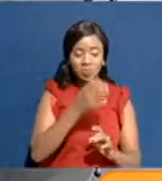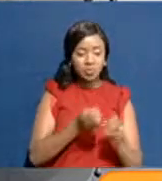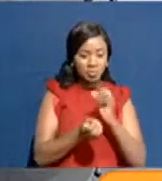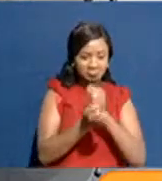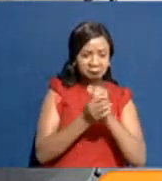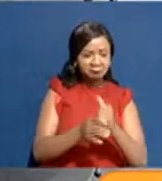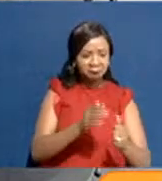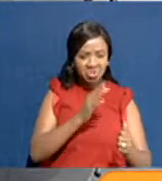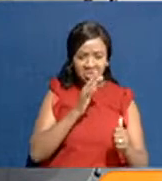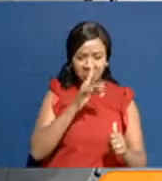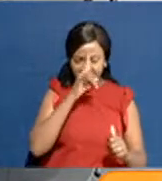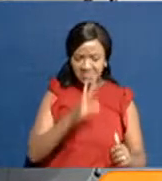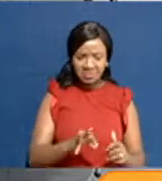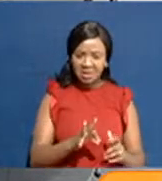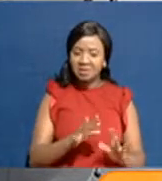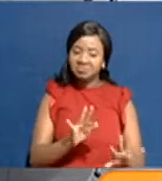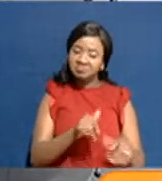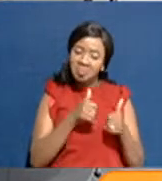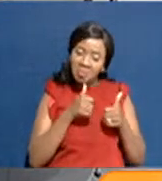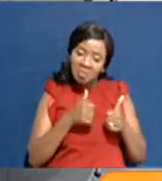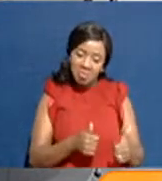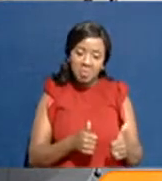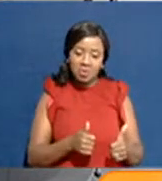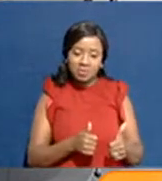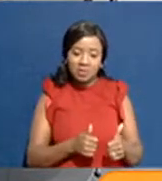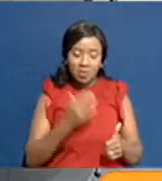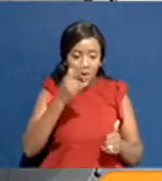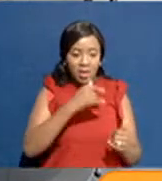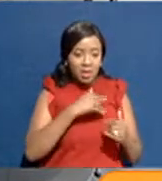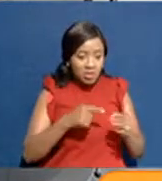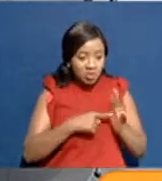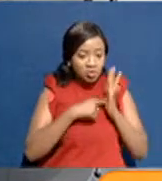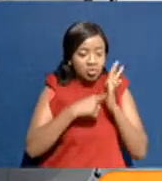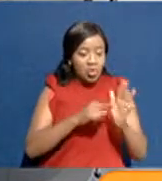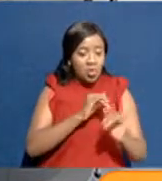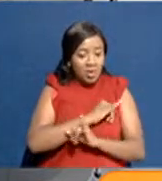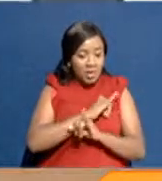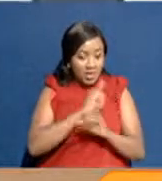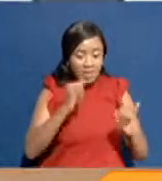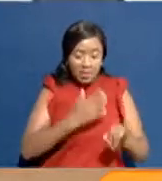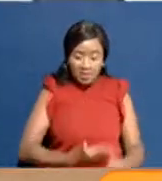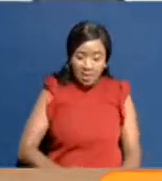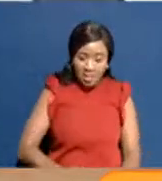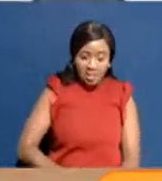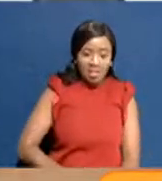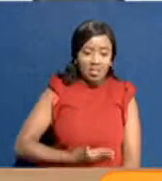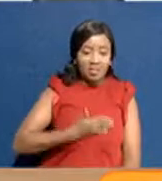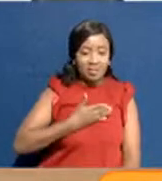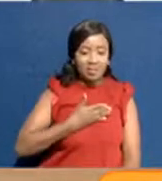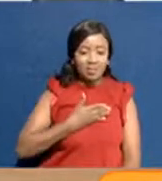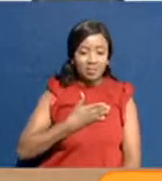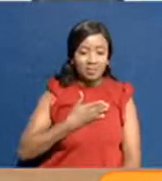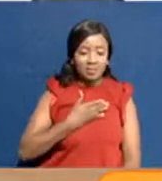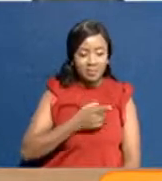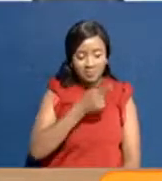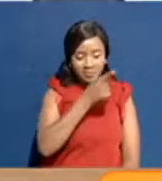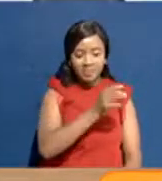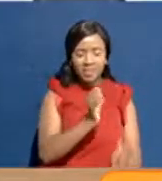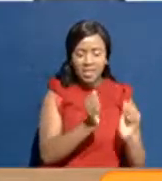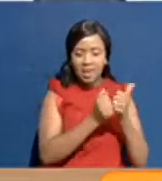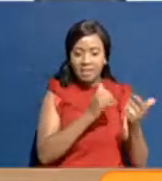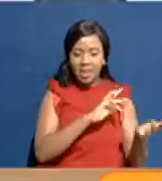displayed by the president. Mm-hmm. He looks genuinely upset about the events at